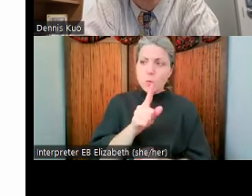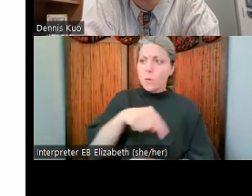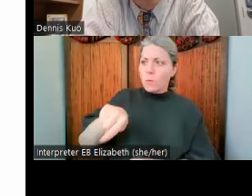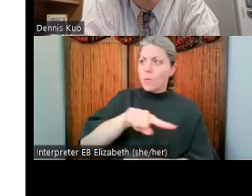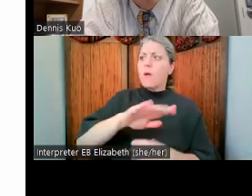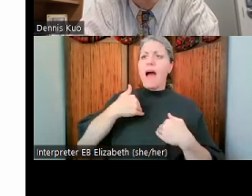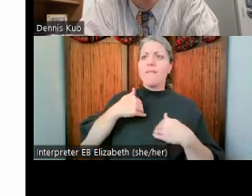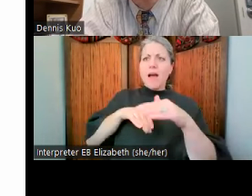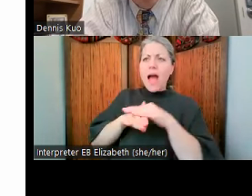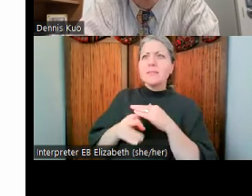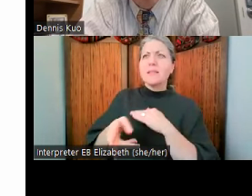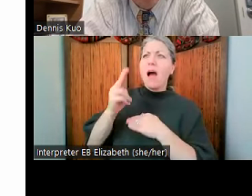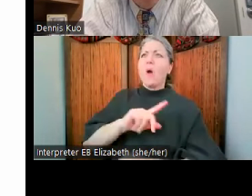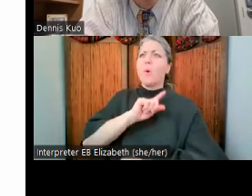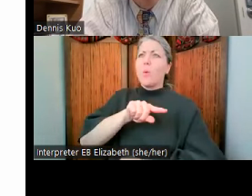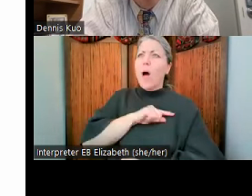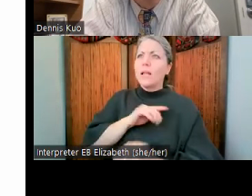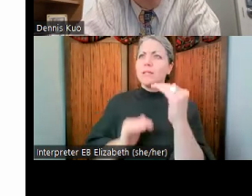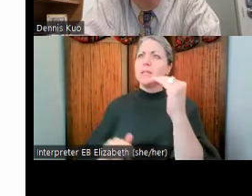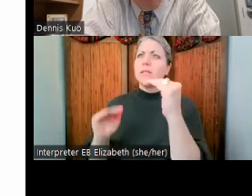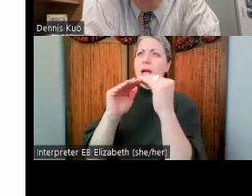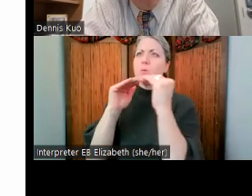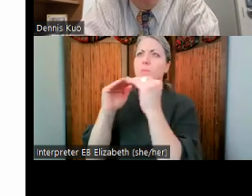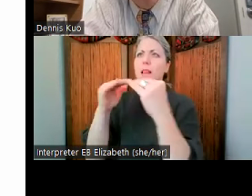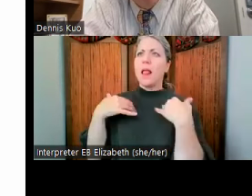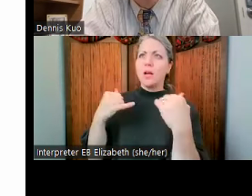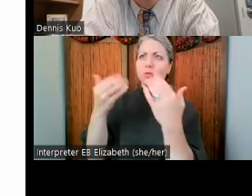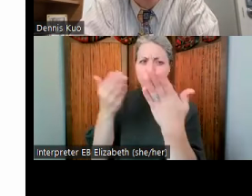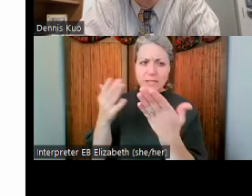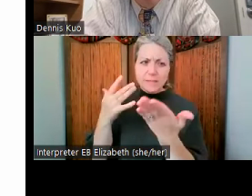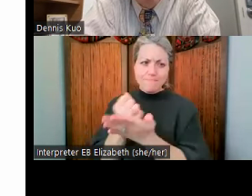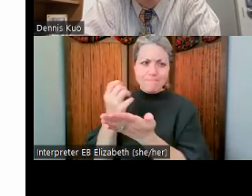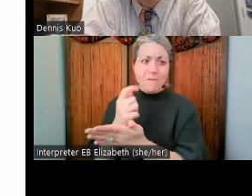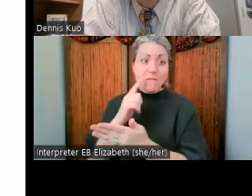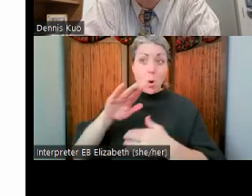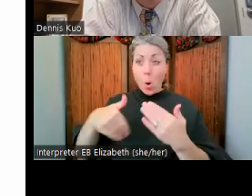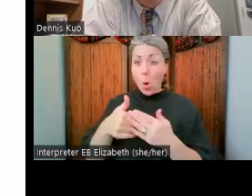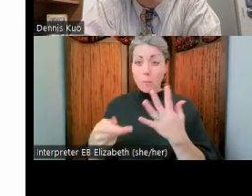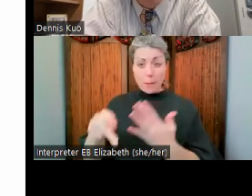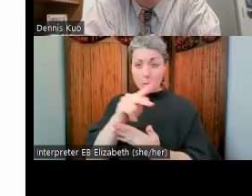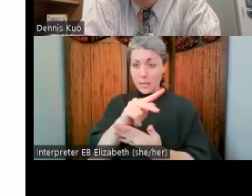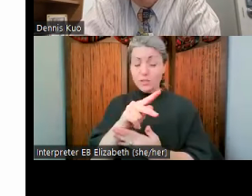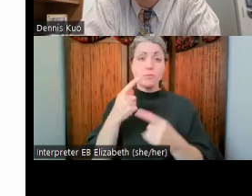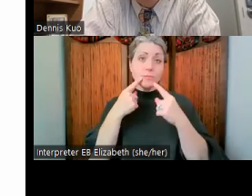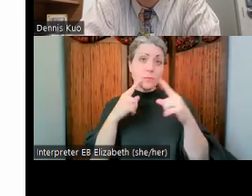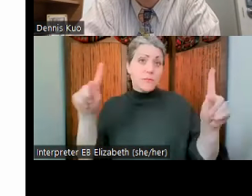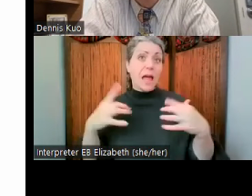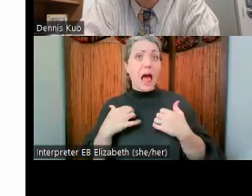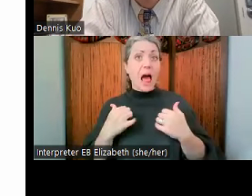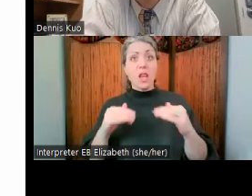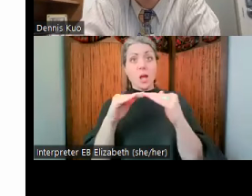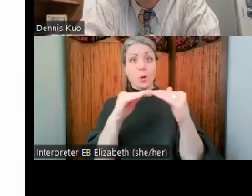health services, to optimize health and well-being for all MCH populations, to achieve health equity for MCH populations, to